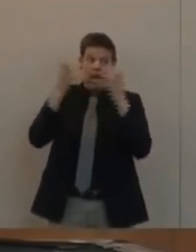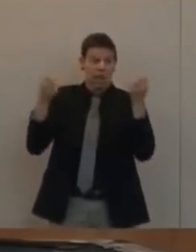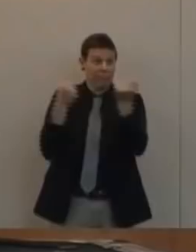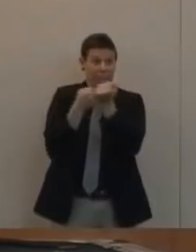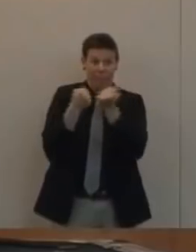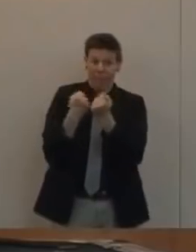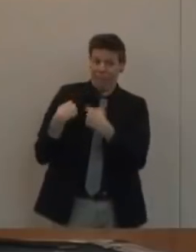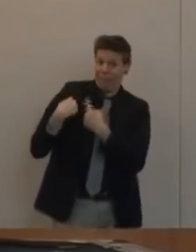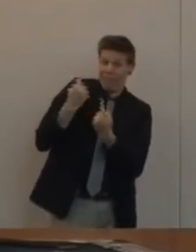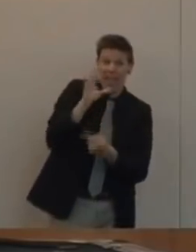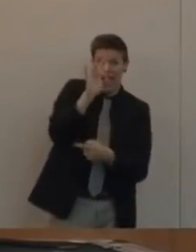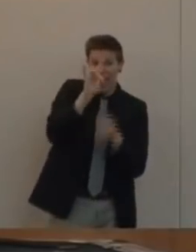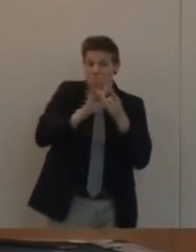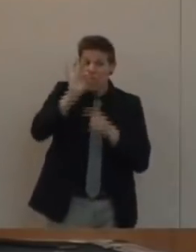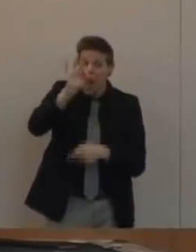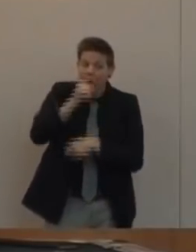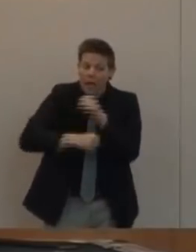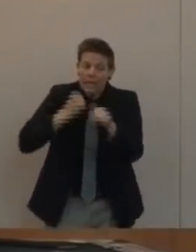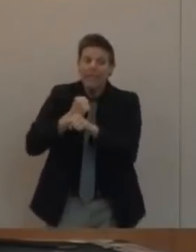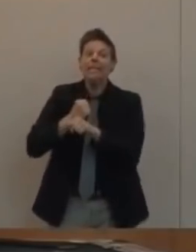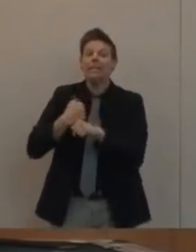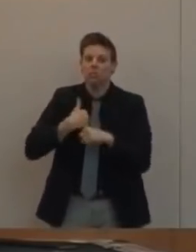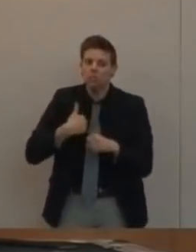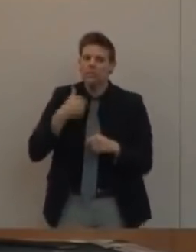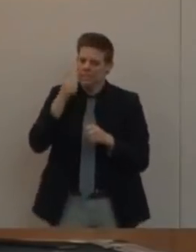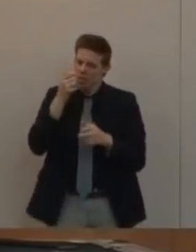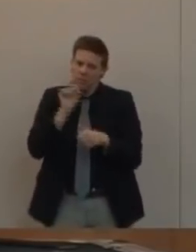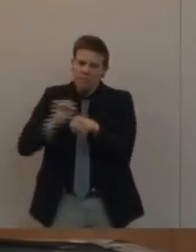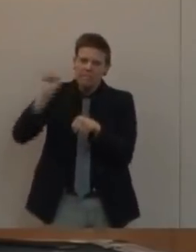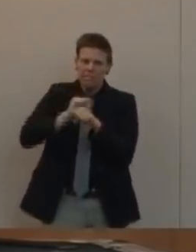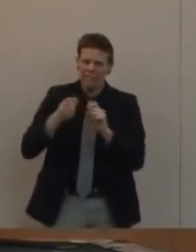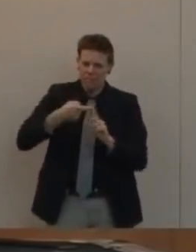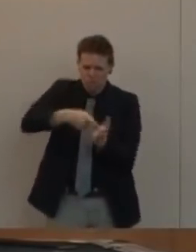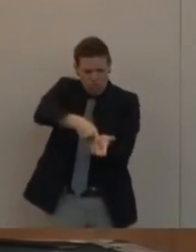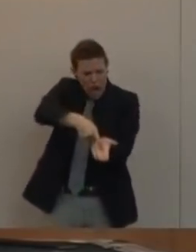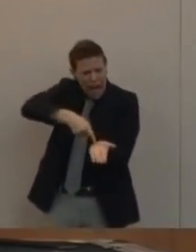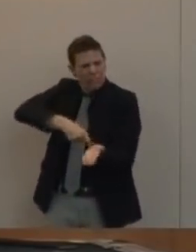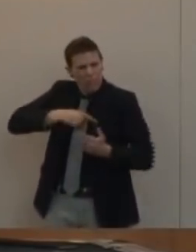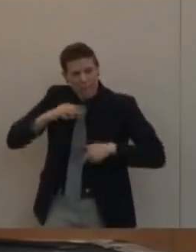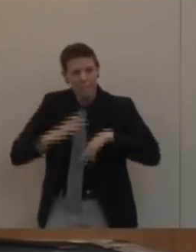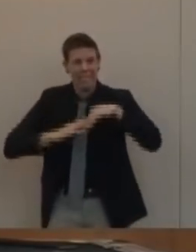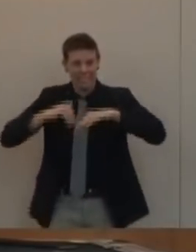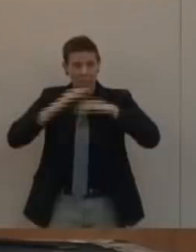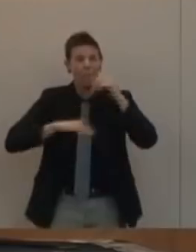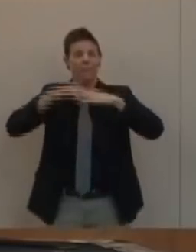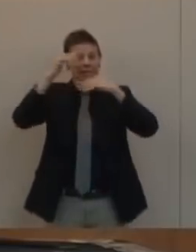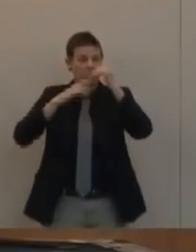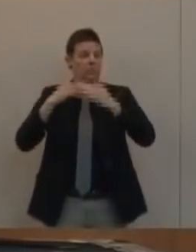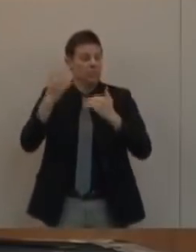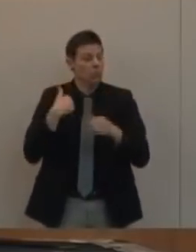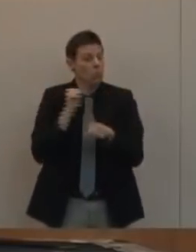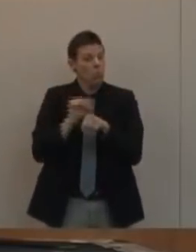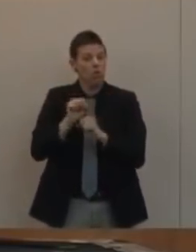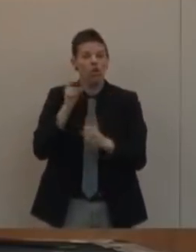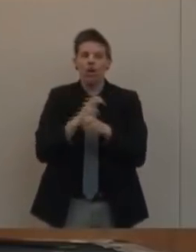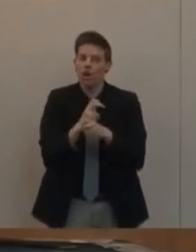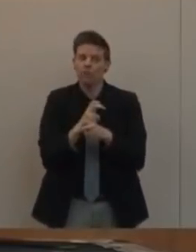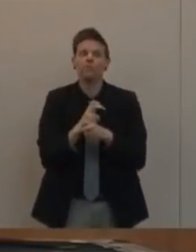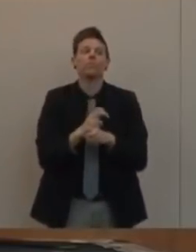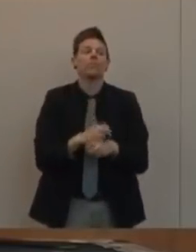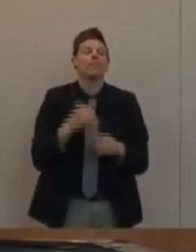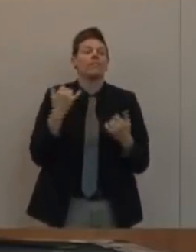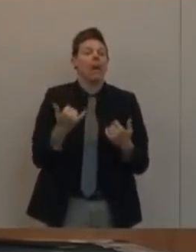years. We've been building that in the last year and a half, but we're going to need more. The third thing that you look for is